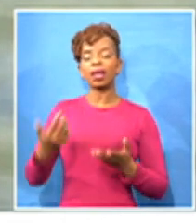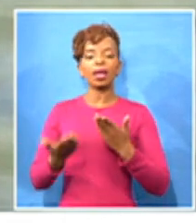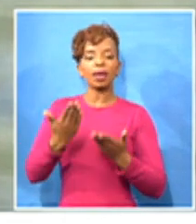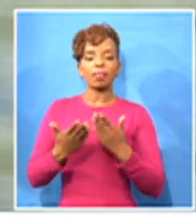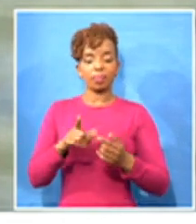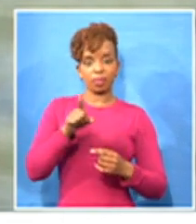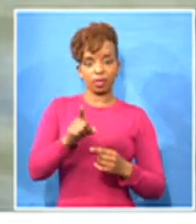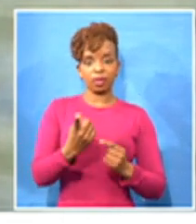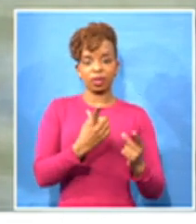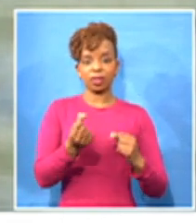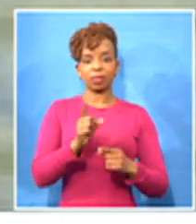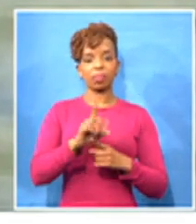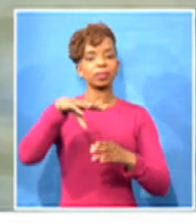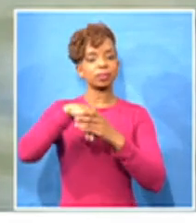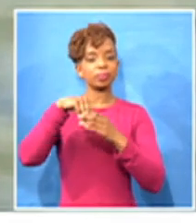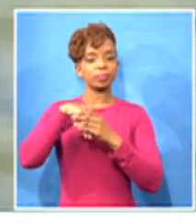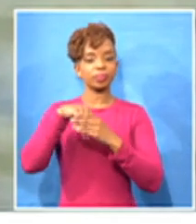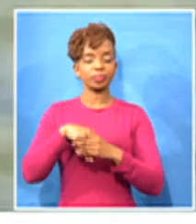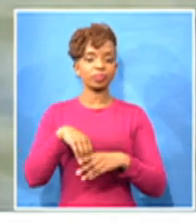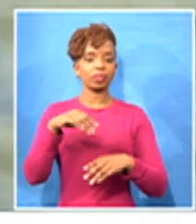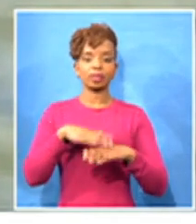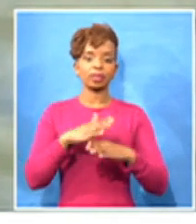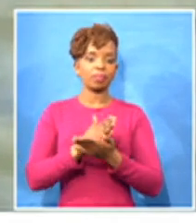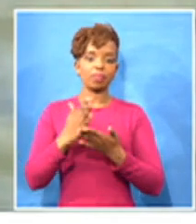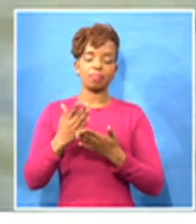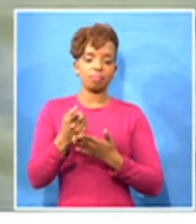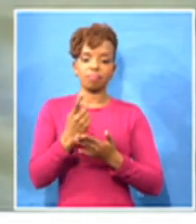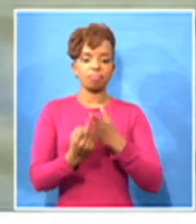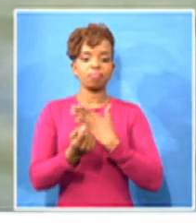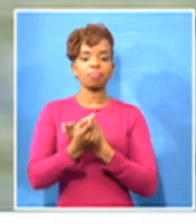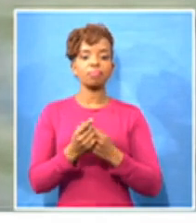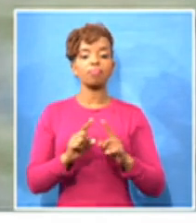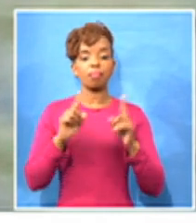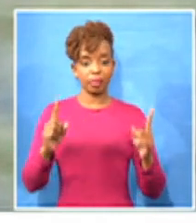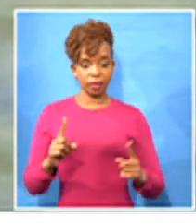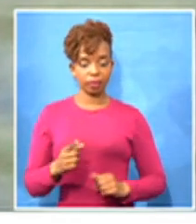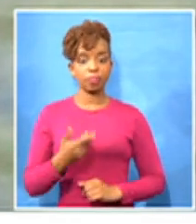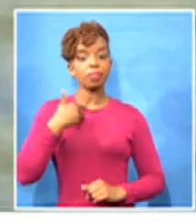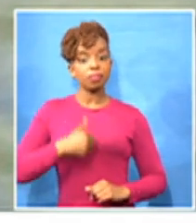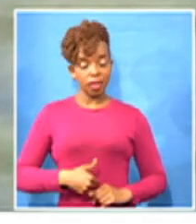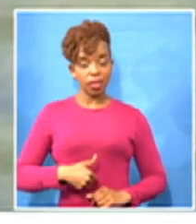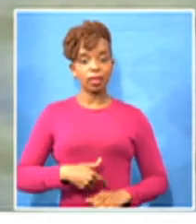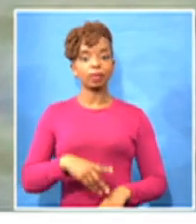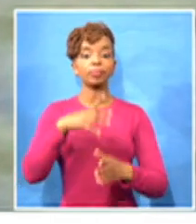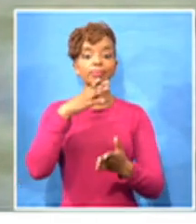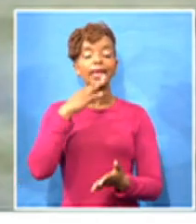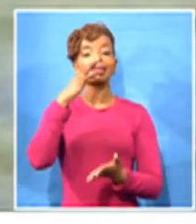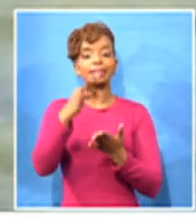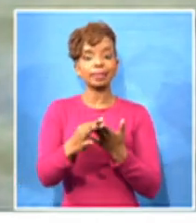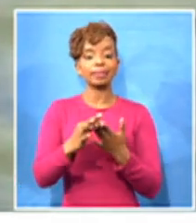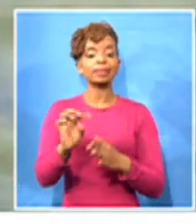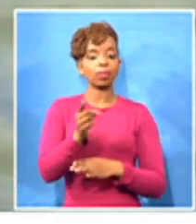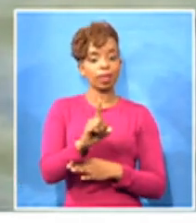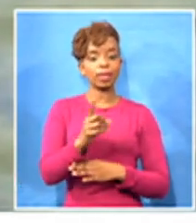constituents and so forth. But my suggestion would be that if you are a